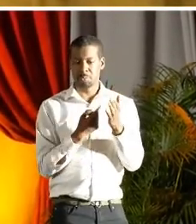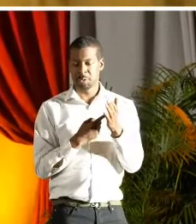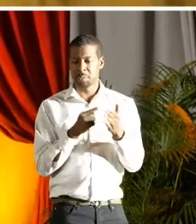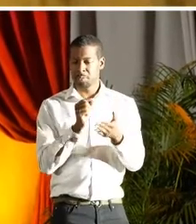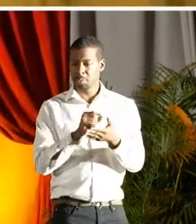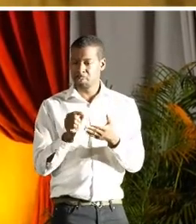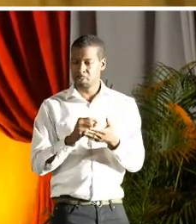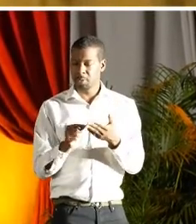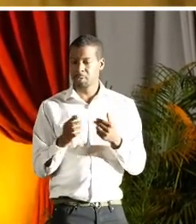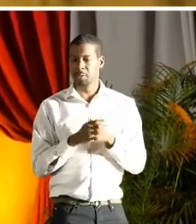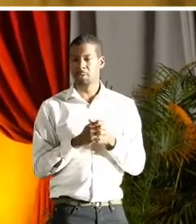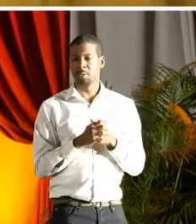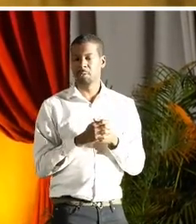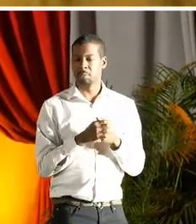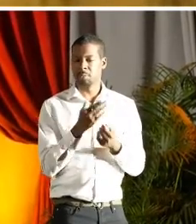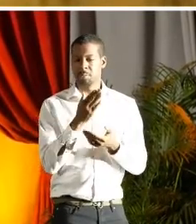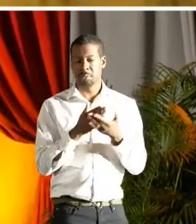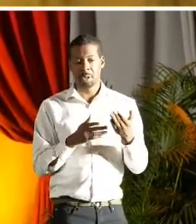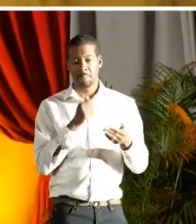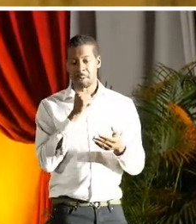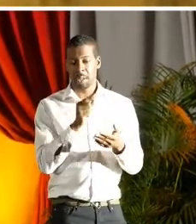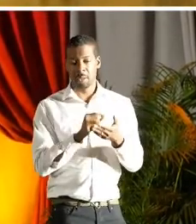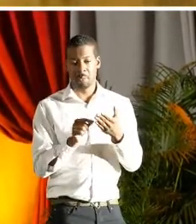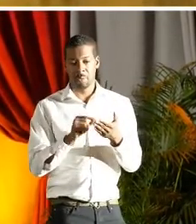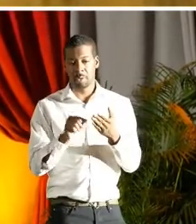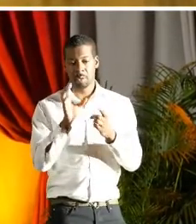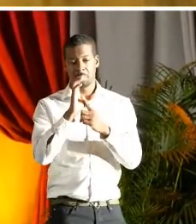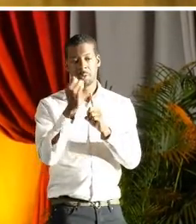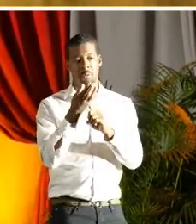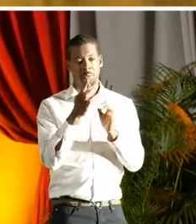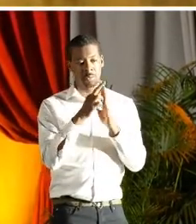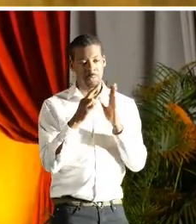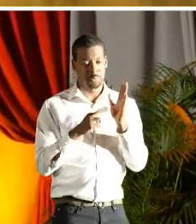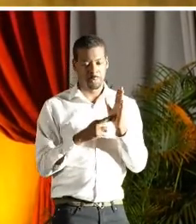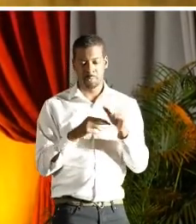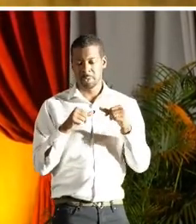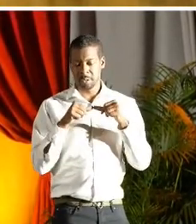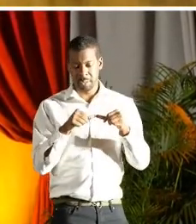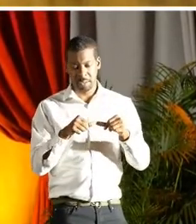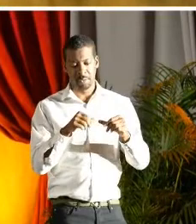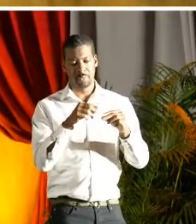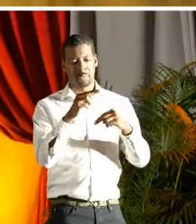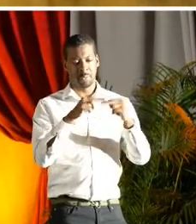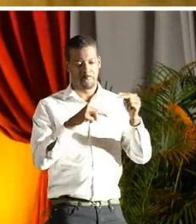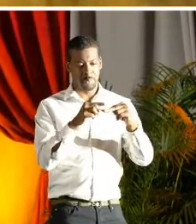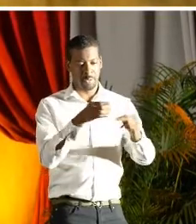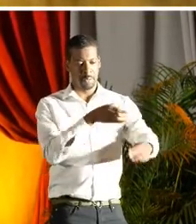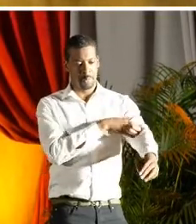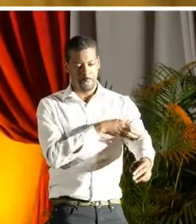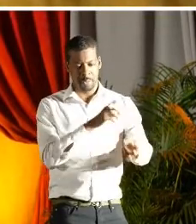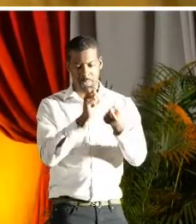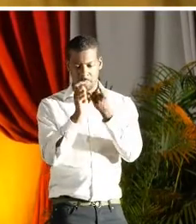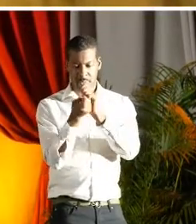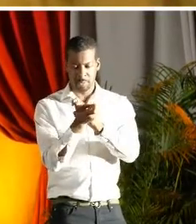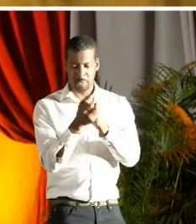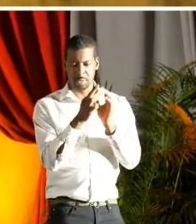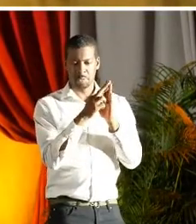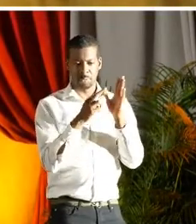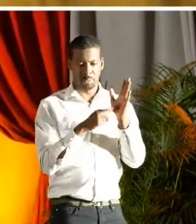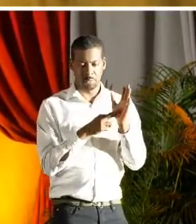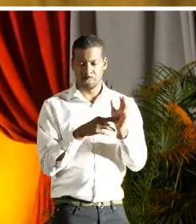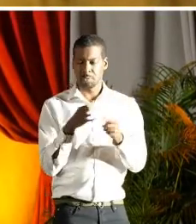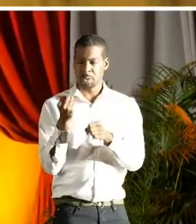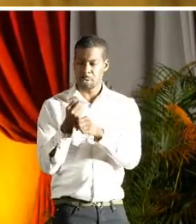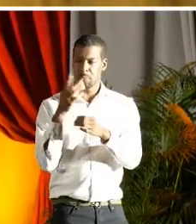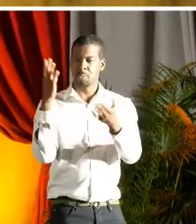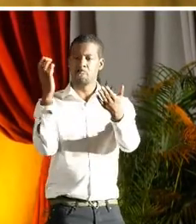and other times they're the unwritten rules of culture, but constantly building that power to change those rules, to be able to hold on to those